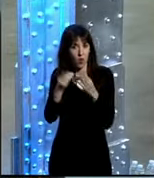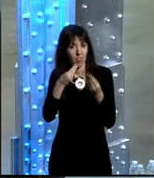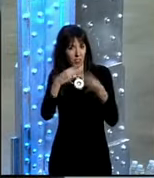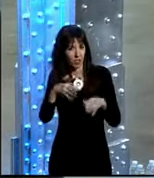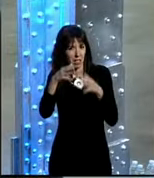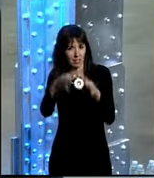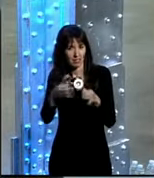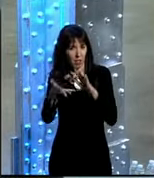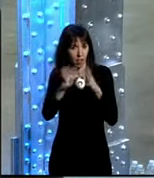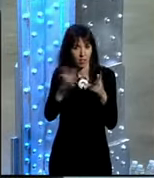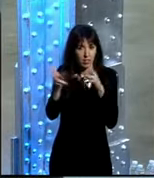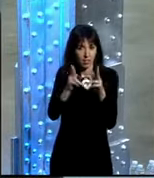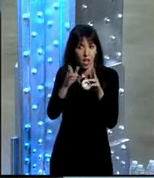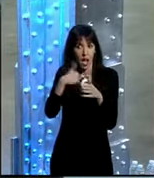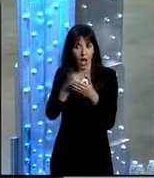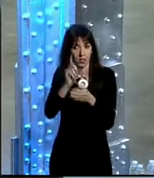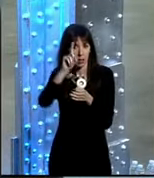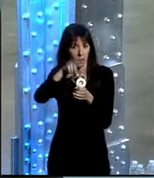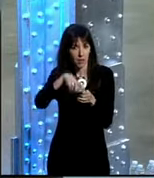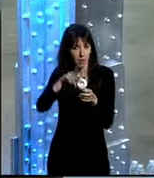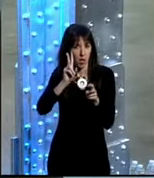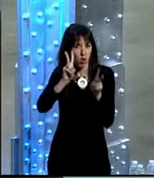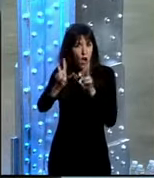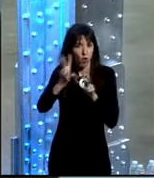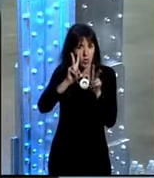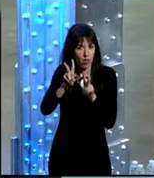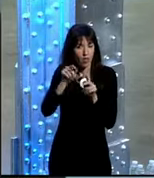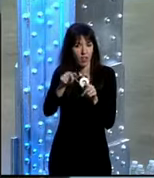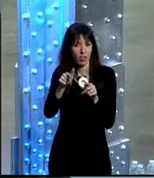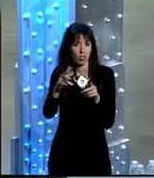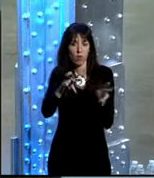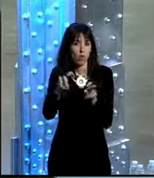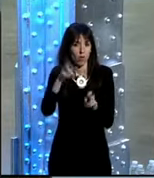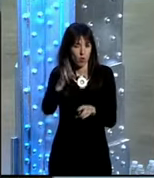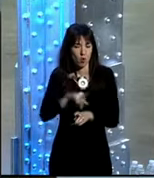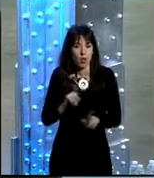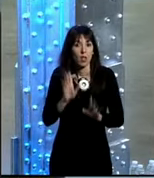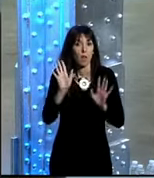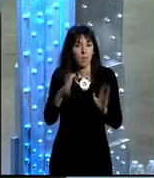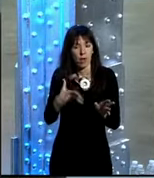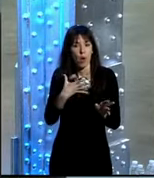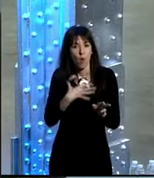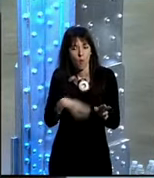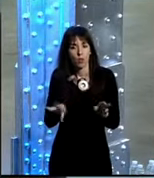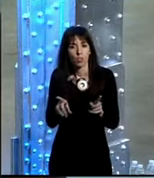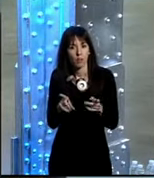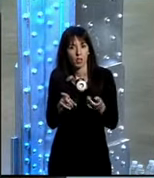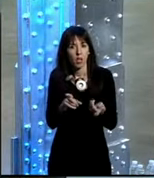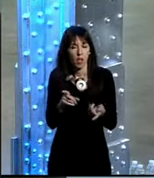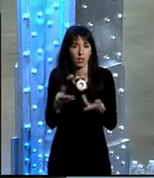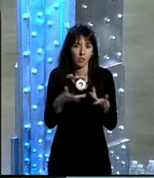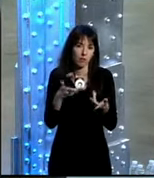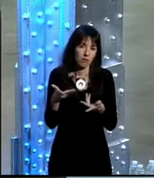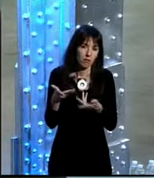we've always told stories, and even some audience participation was there. I mean, that's probably not new, but being